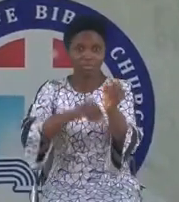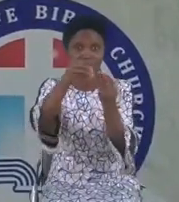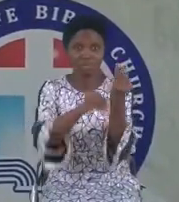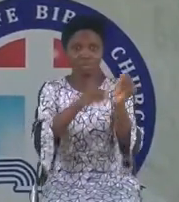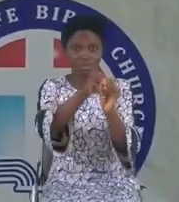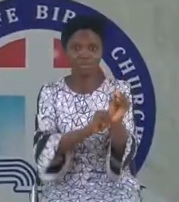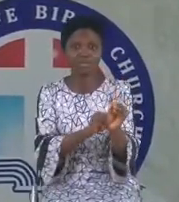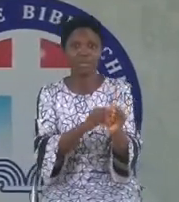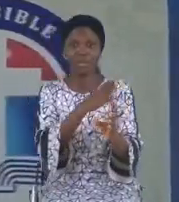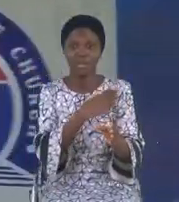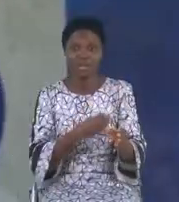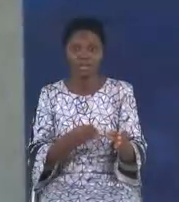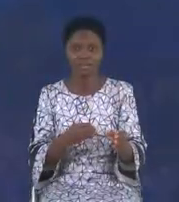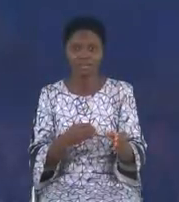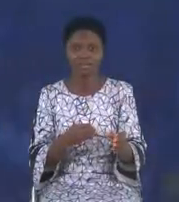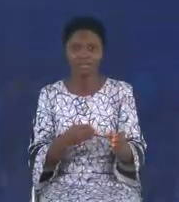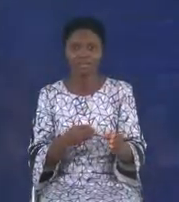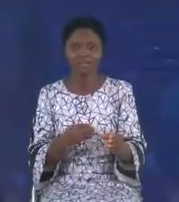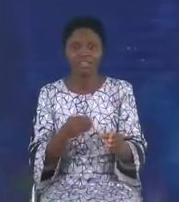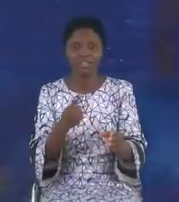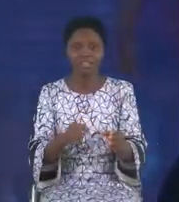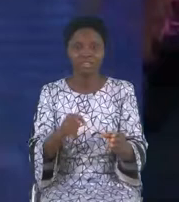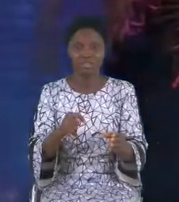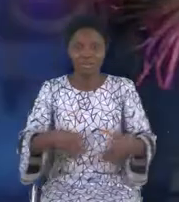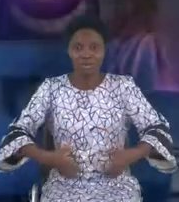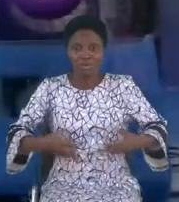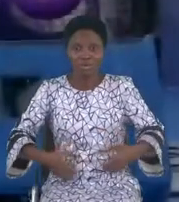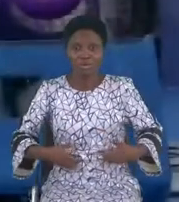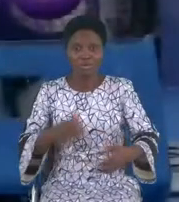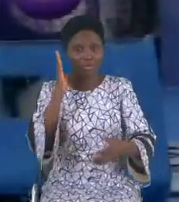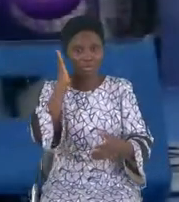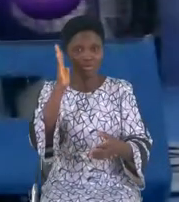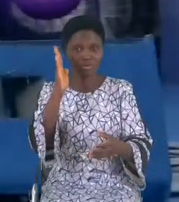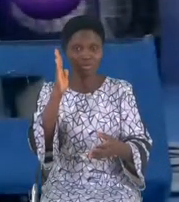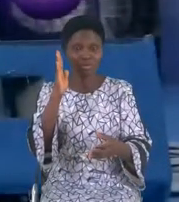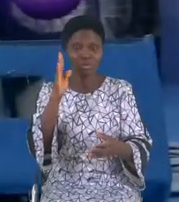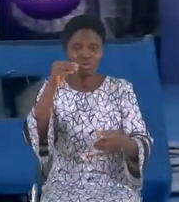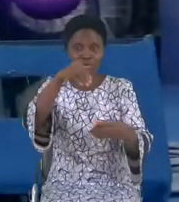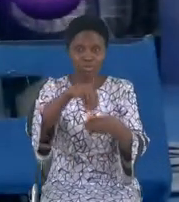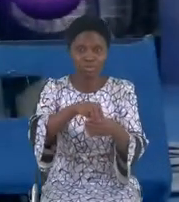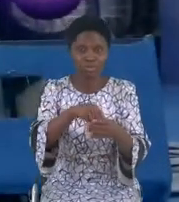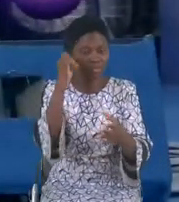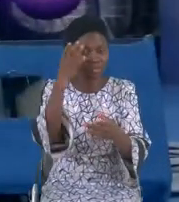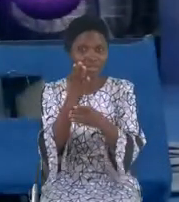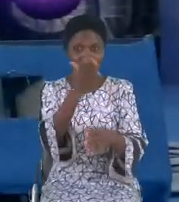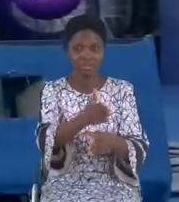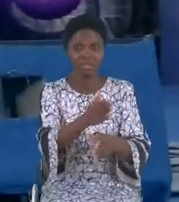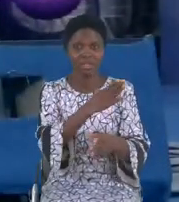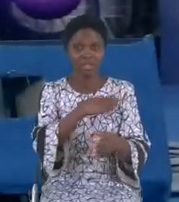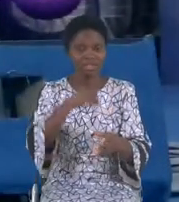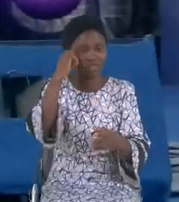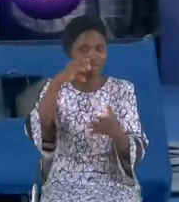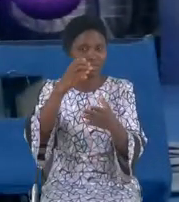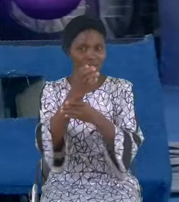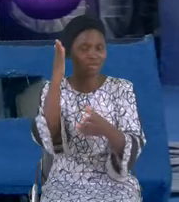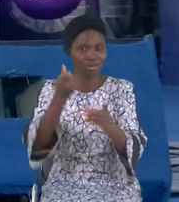bottle and the monkey will drop that thing and remove his hand his son will come out then he says no how can monkey see